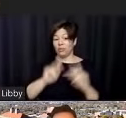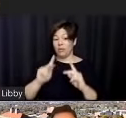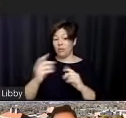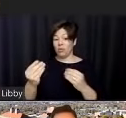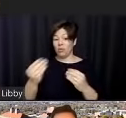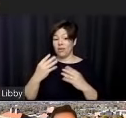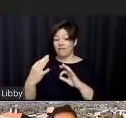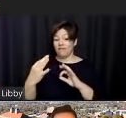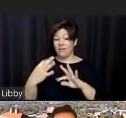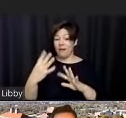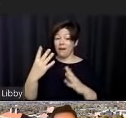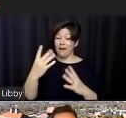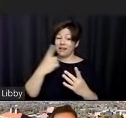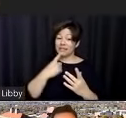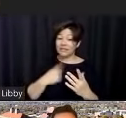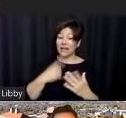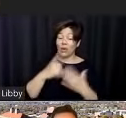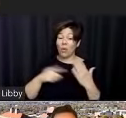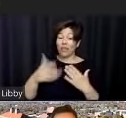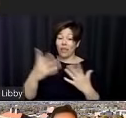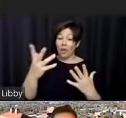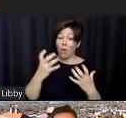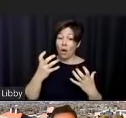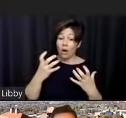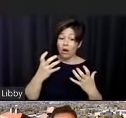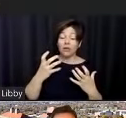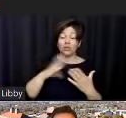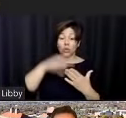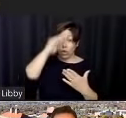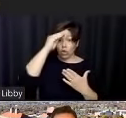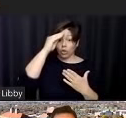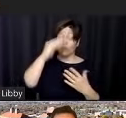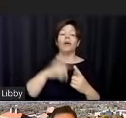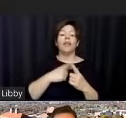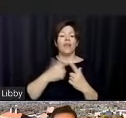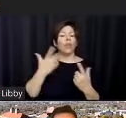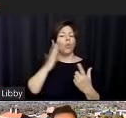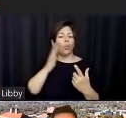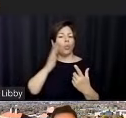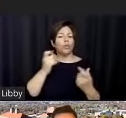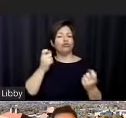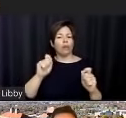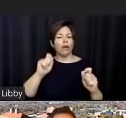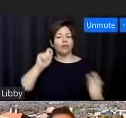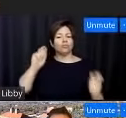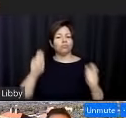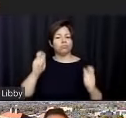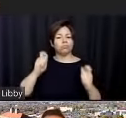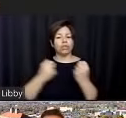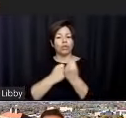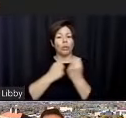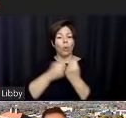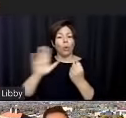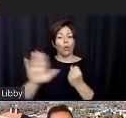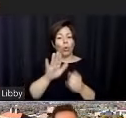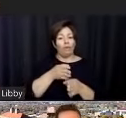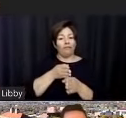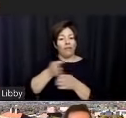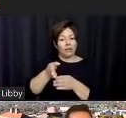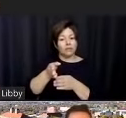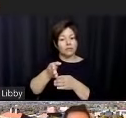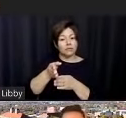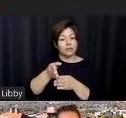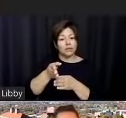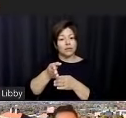as to what they're looking for, we will constantly try to iterate and make changes to our supports to the field based on your feedback. There